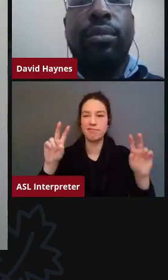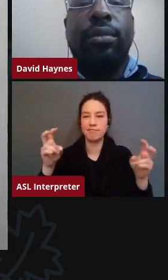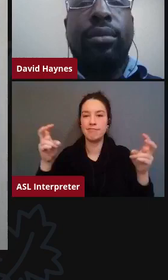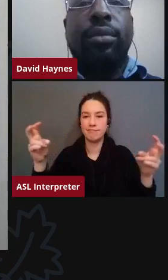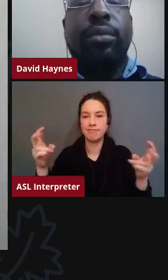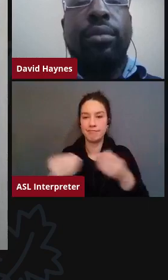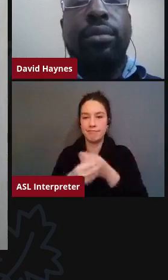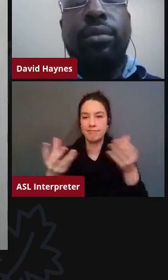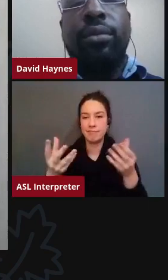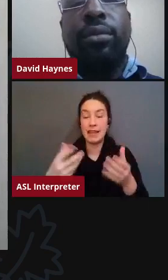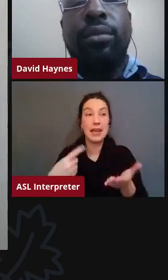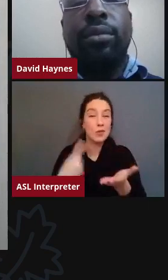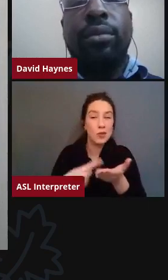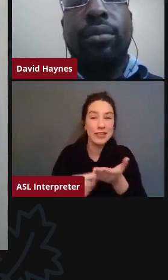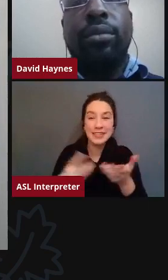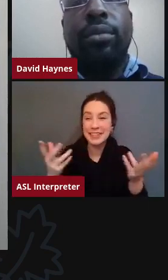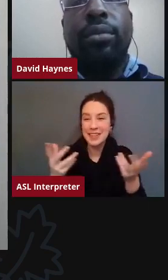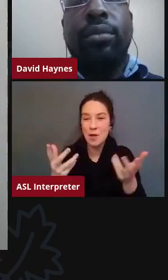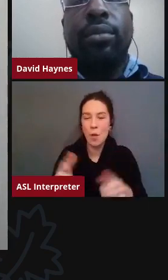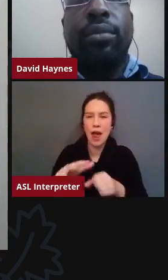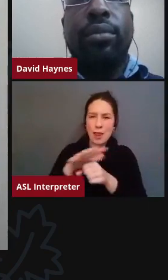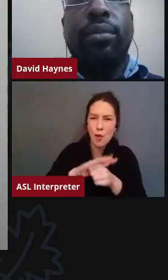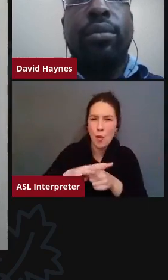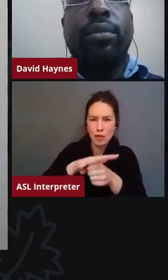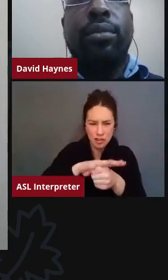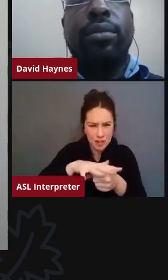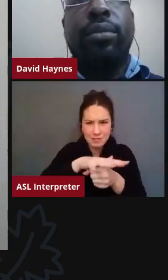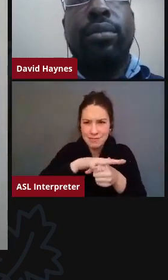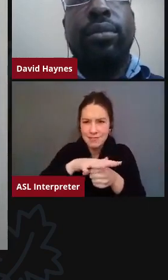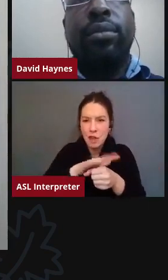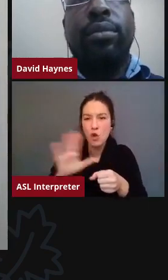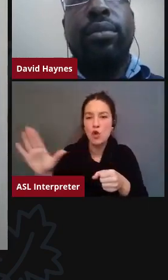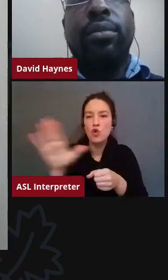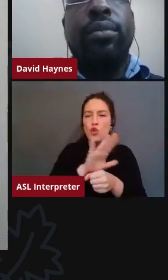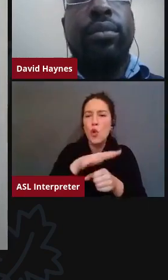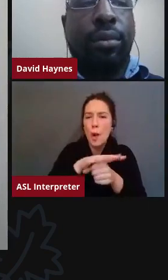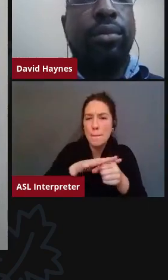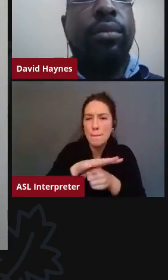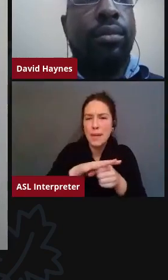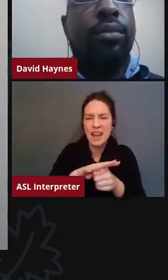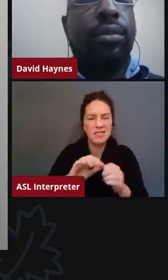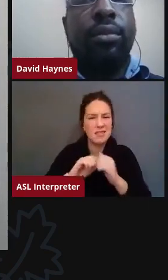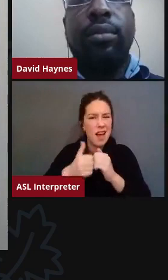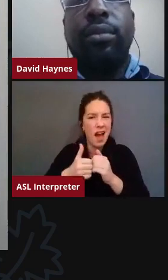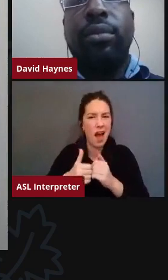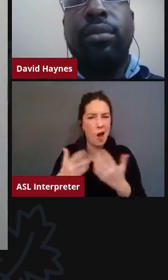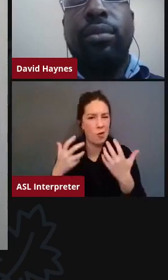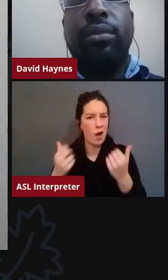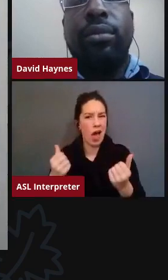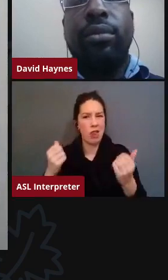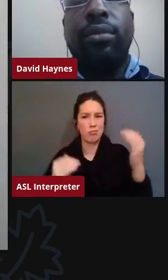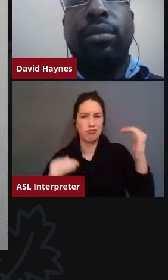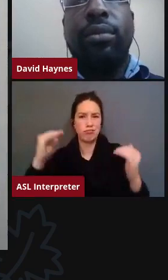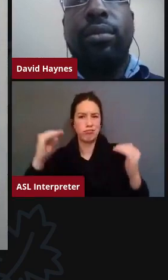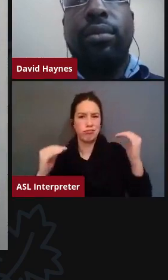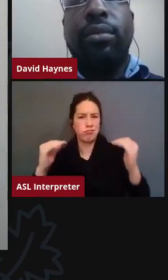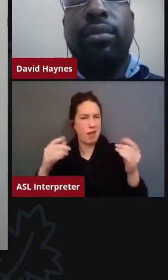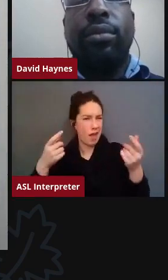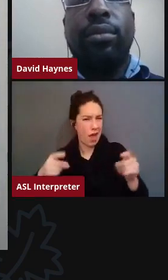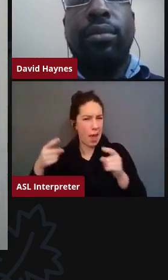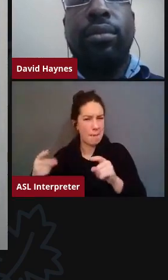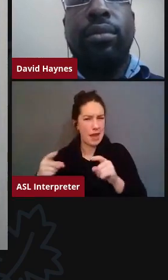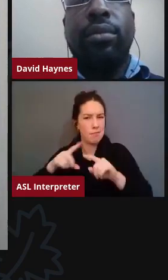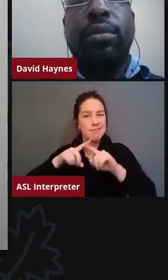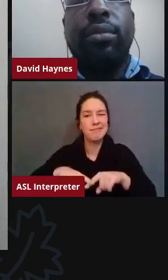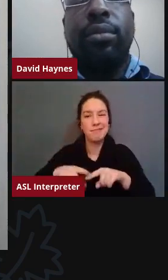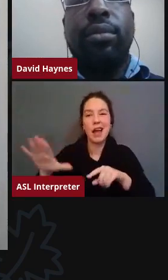location, location, location, the role of place in health disparities. And my guest on this edition is